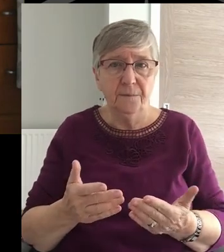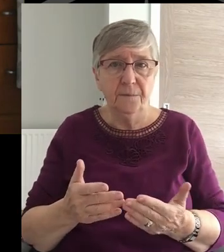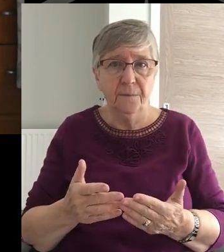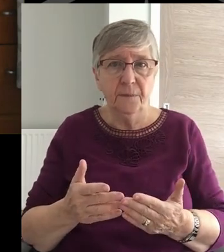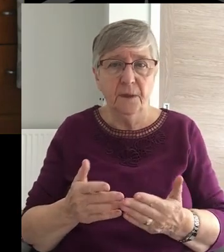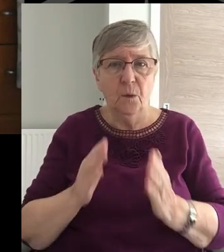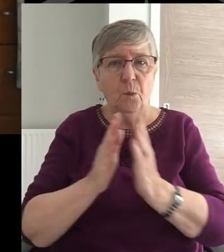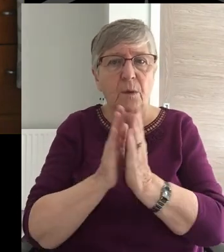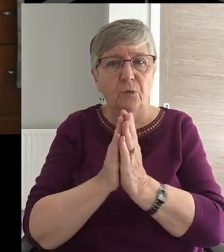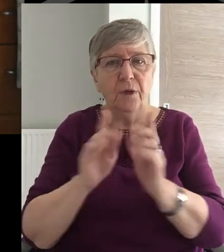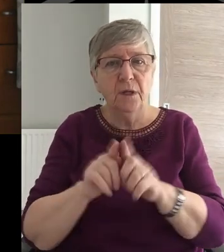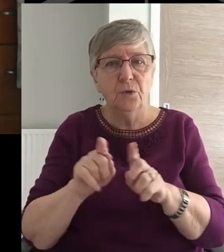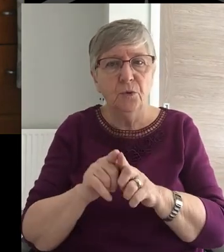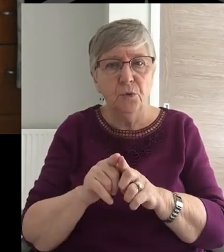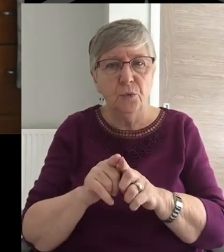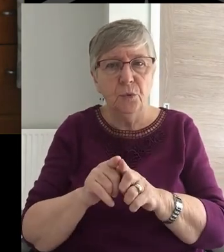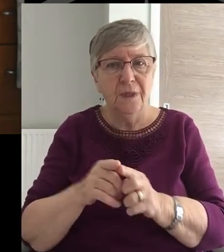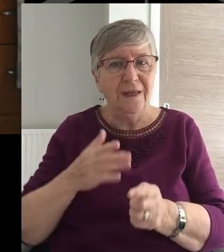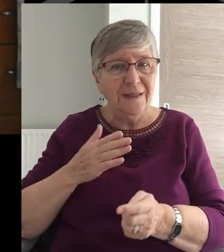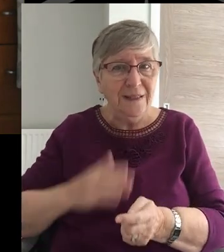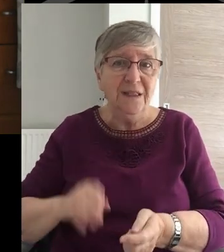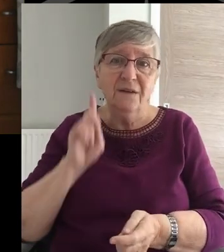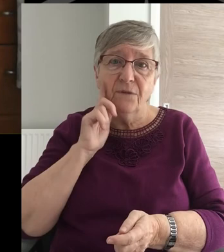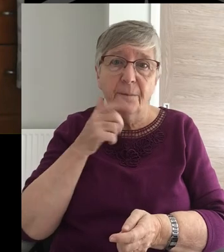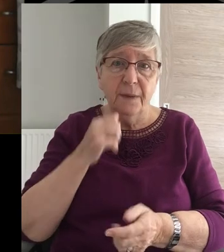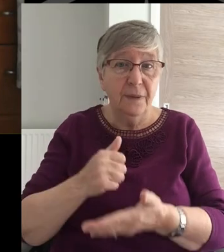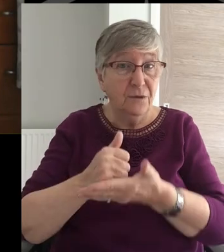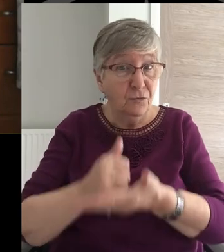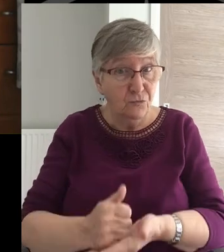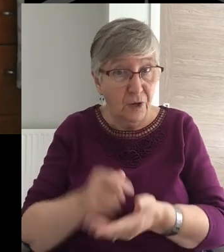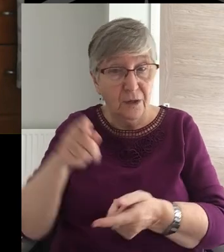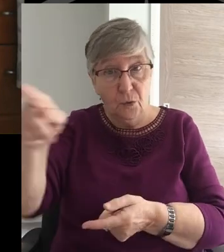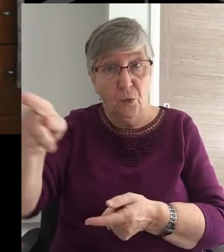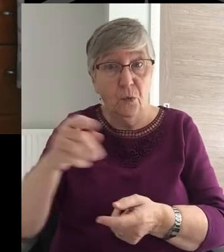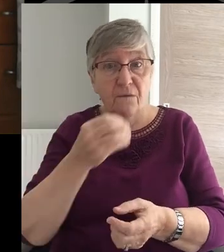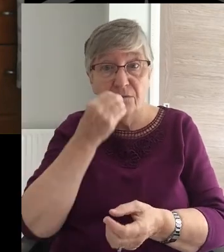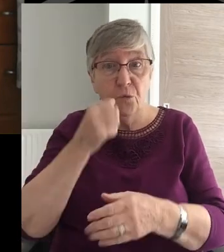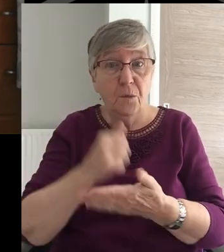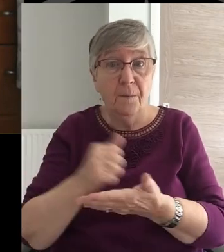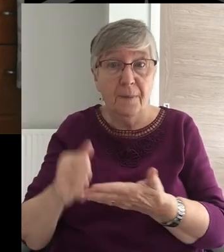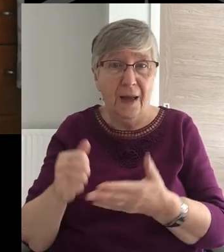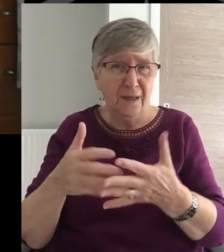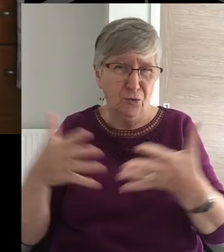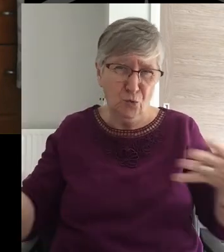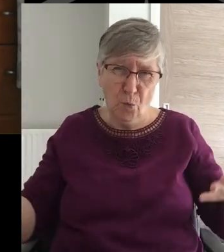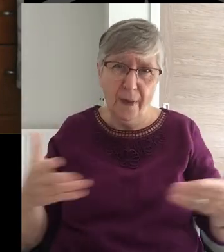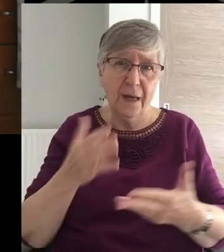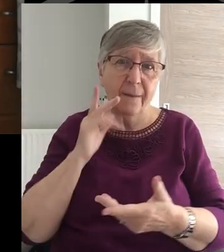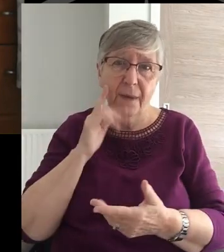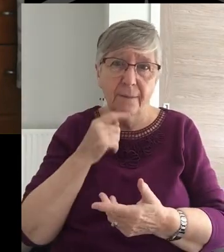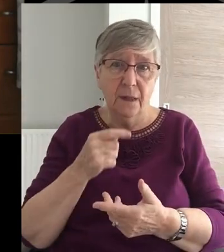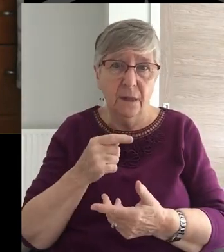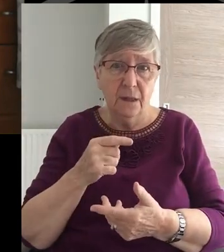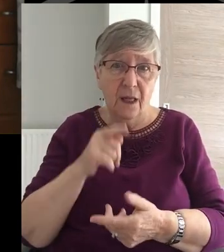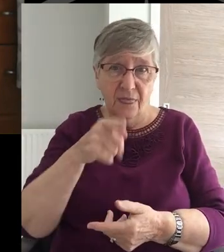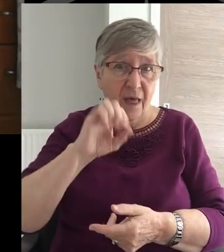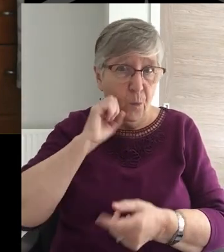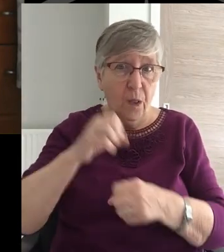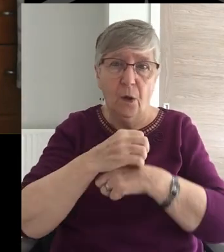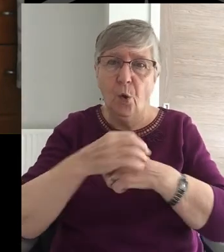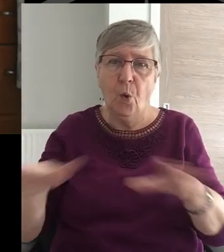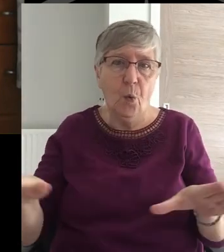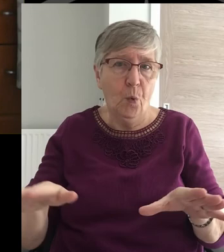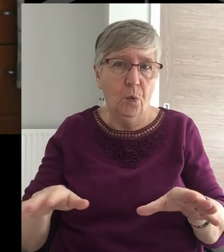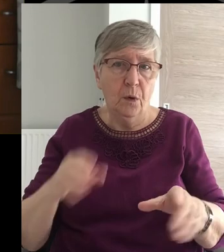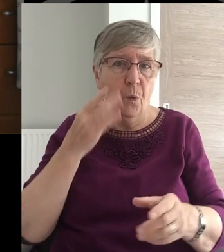We pray too that the need for people to rely on food banks in such large numbers is one of the things that is gone from any new normal